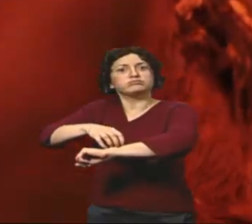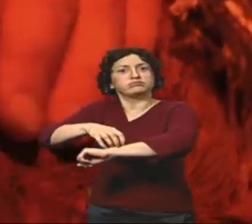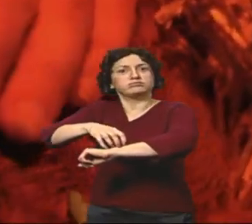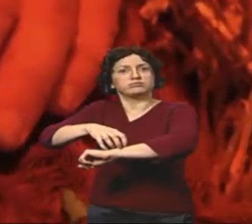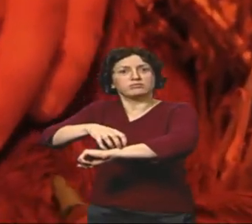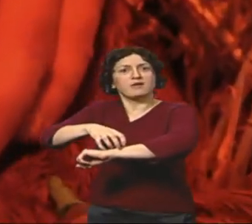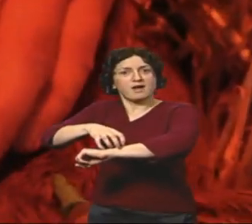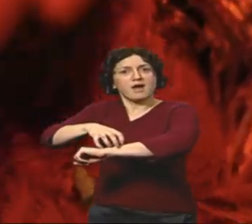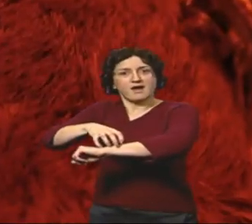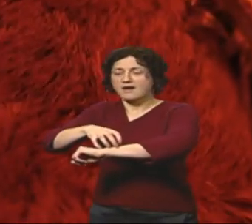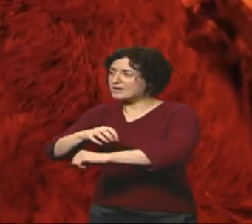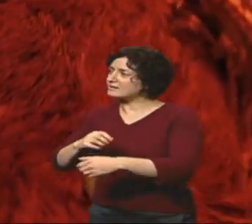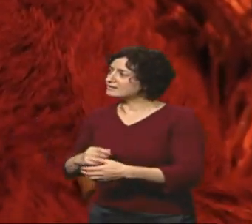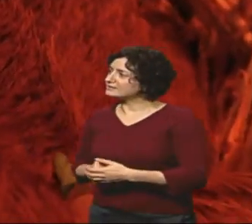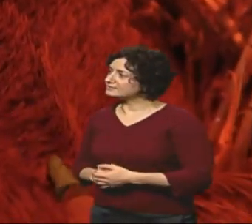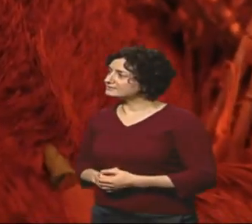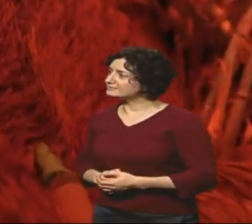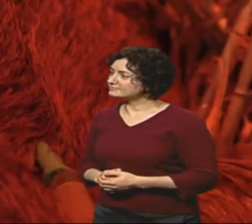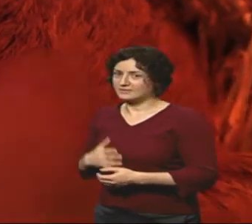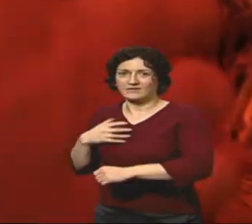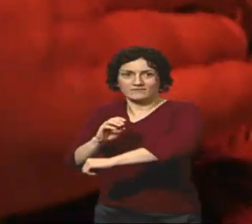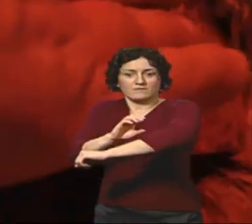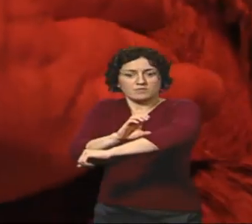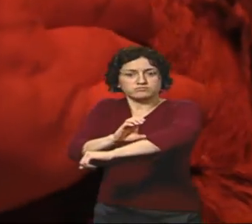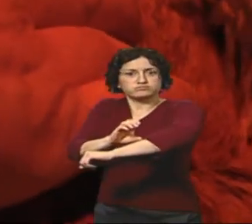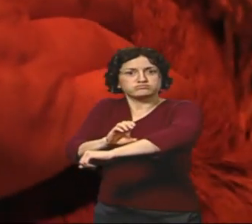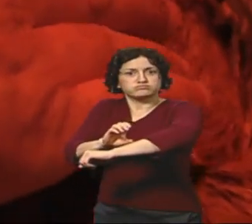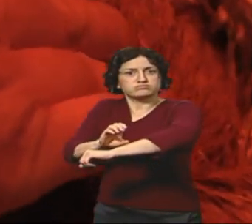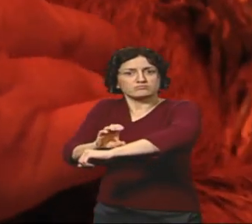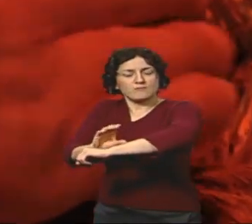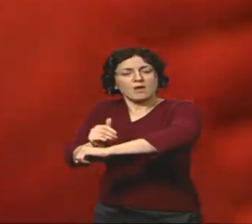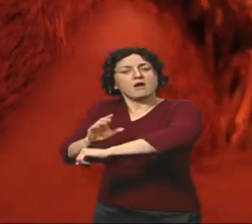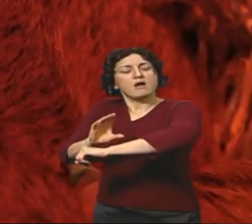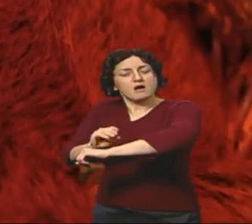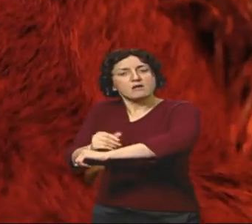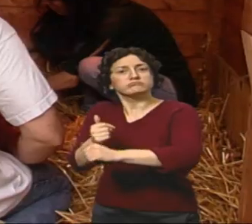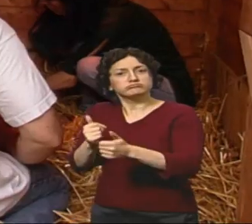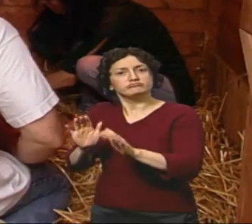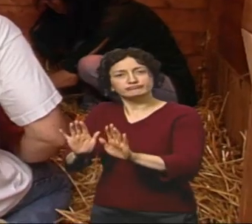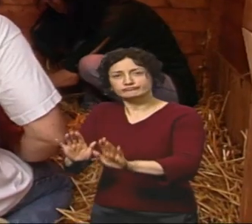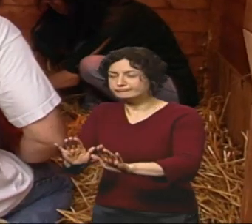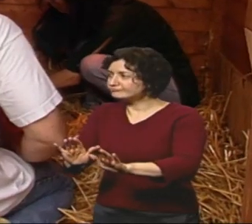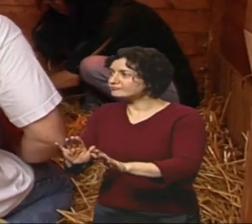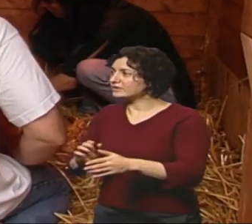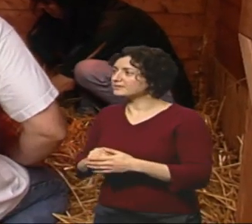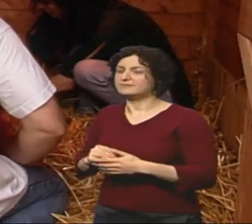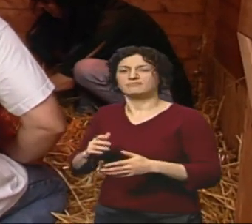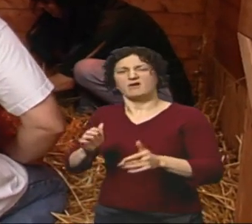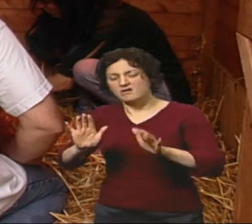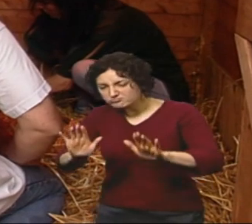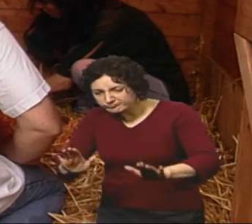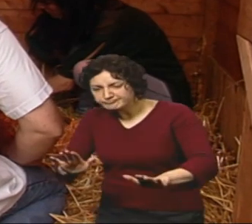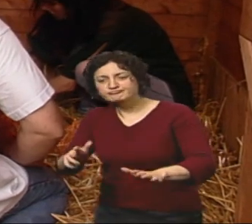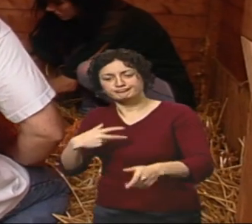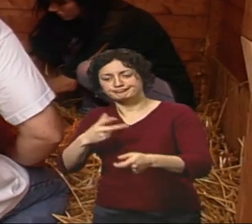between under the skin. You can absorb that in through his body. Now we've got it reasonably settled, we're going to